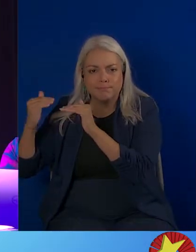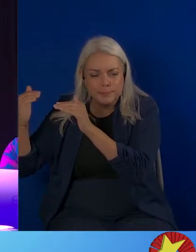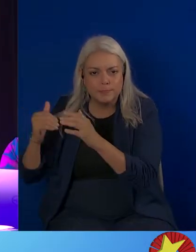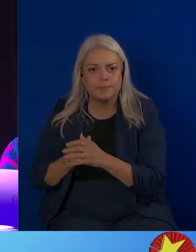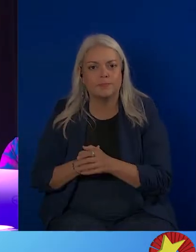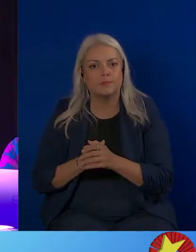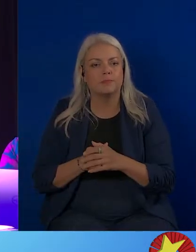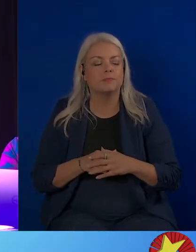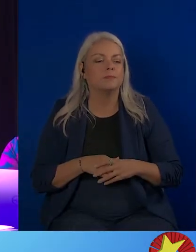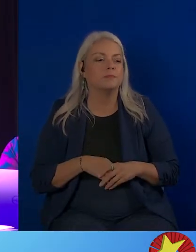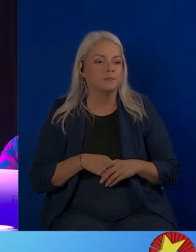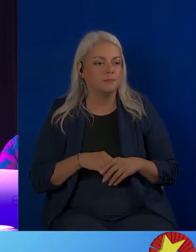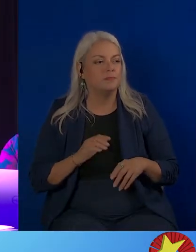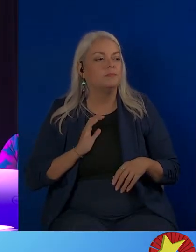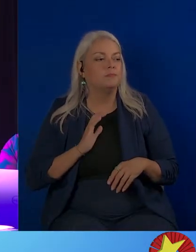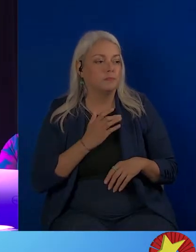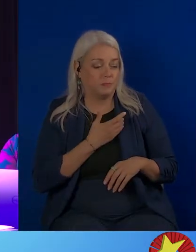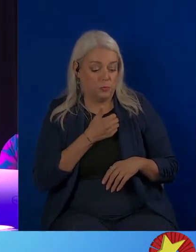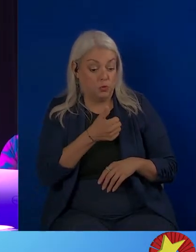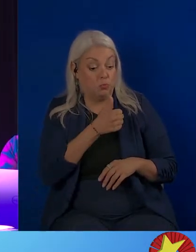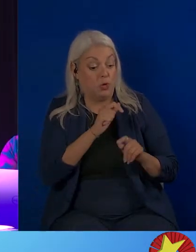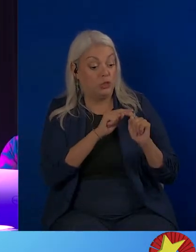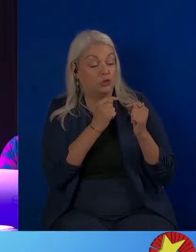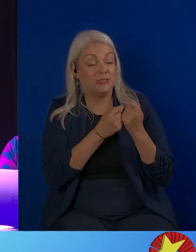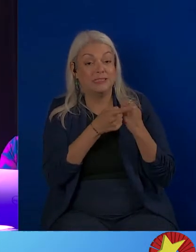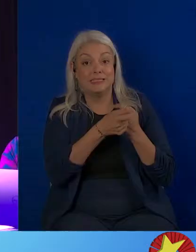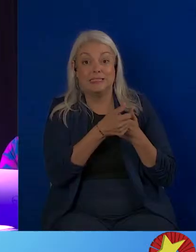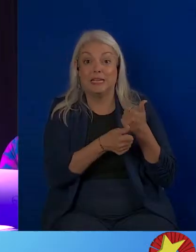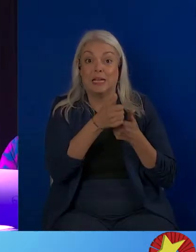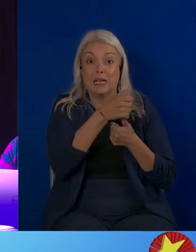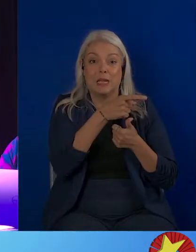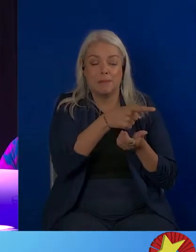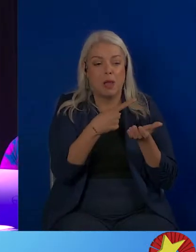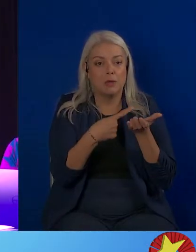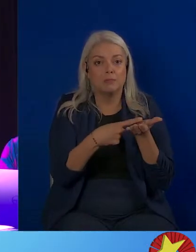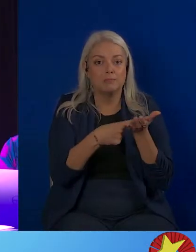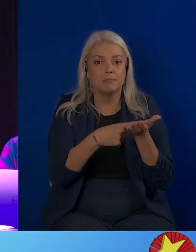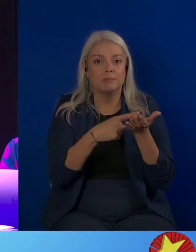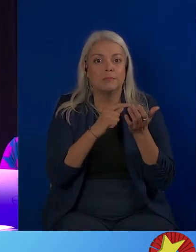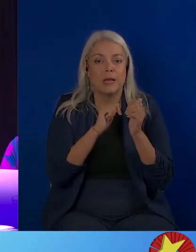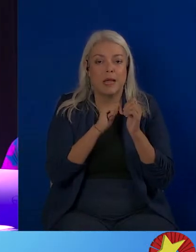Special Education on making changes to how, when, and where we